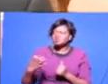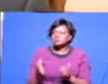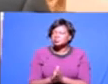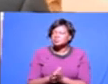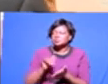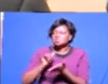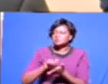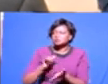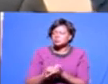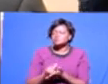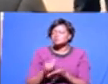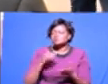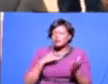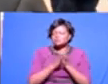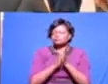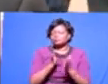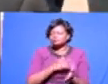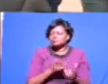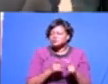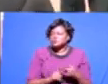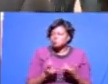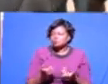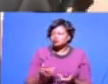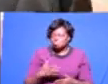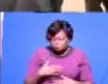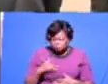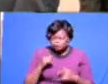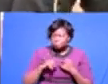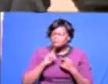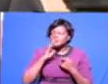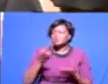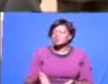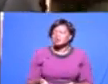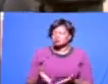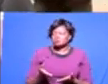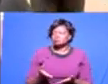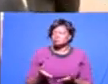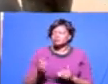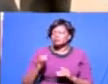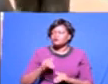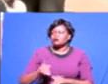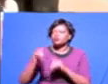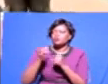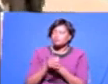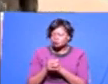really my inspiration. And I'm really honored to be here on the footsteps of the Great Assembly of the